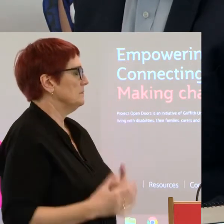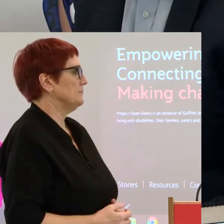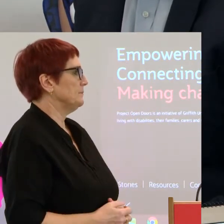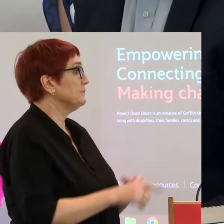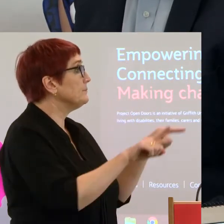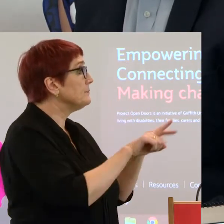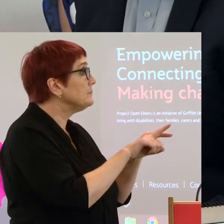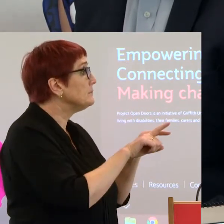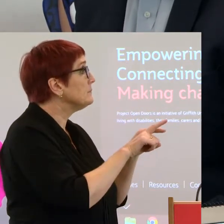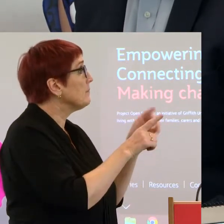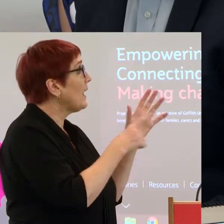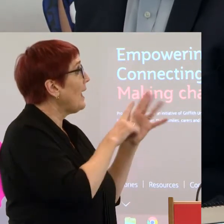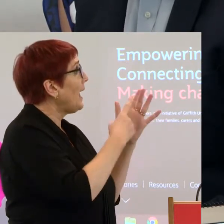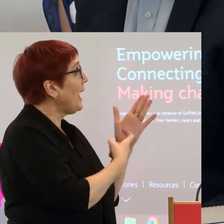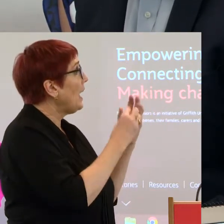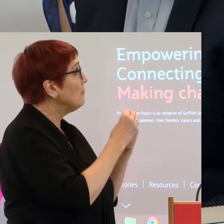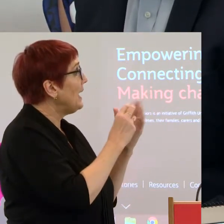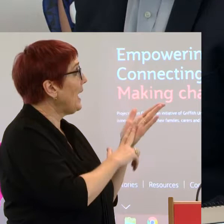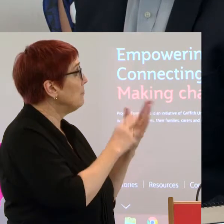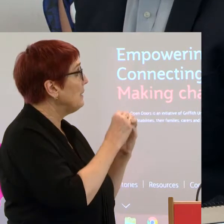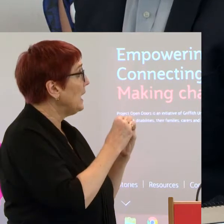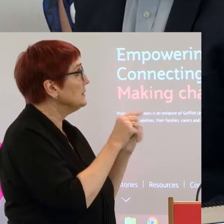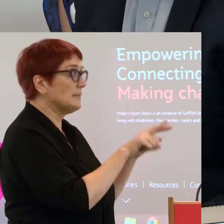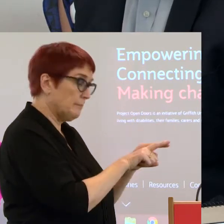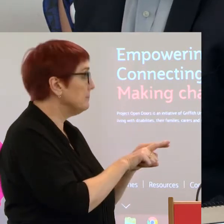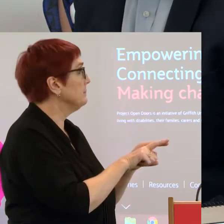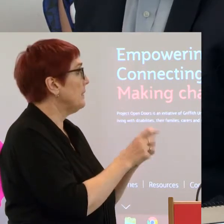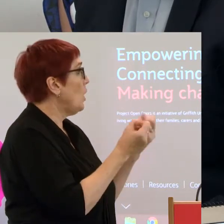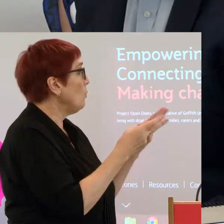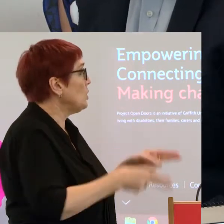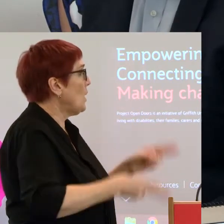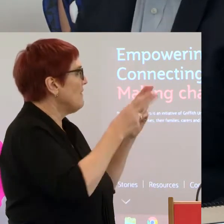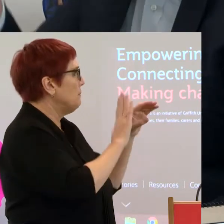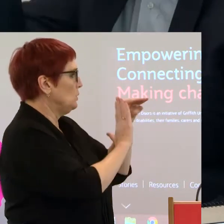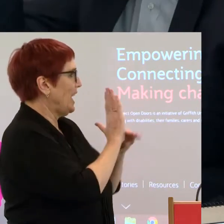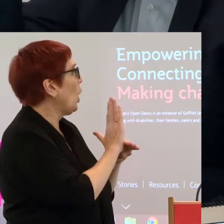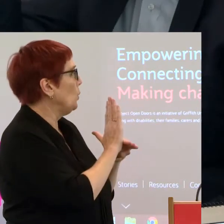Same with Airbnb. We don't have a building code that make